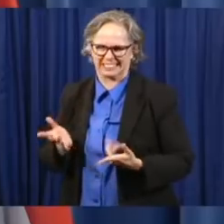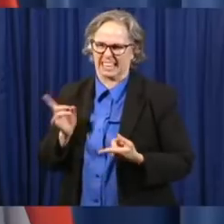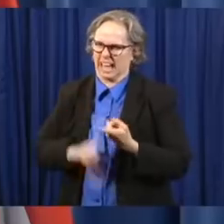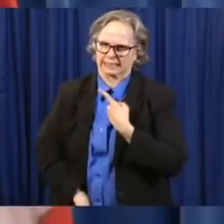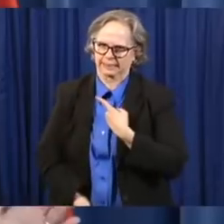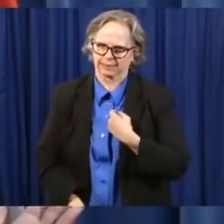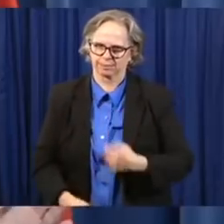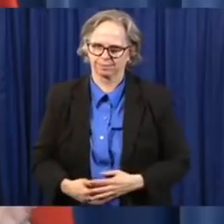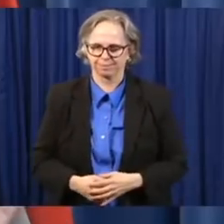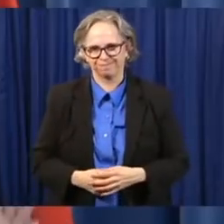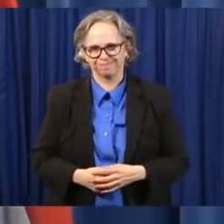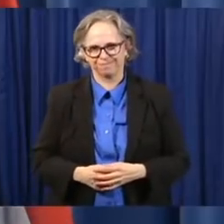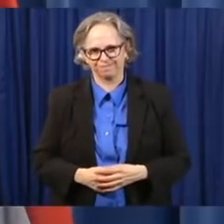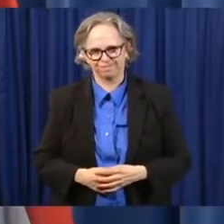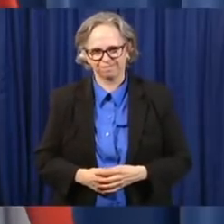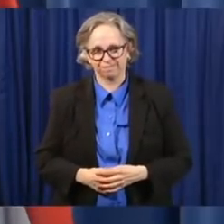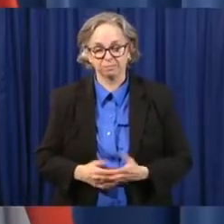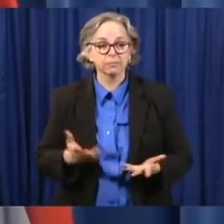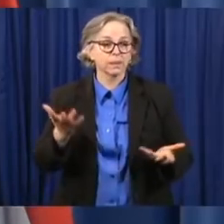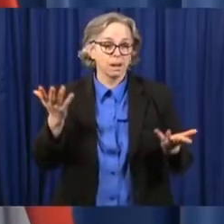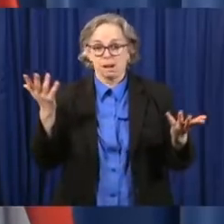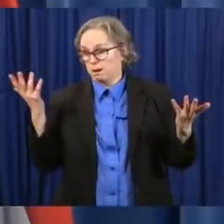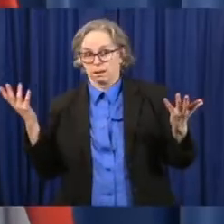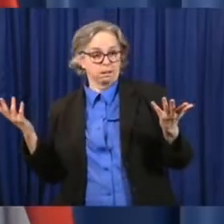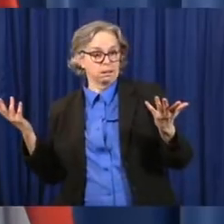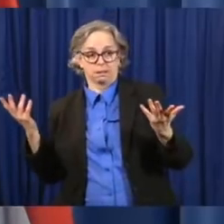throw caution to the wind and